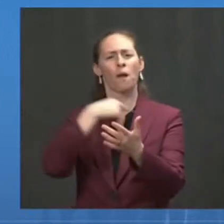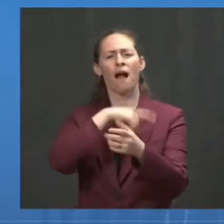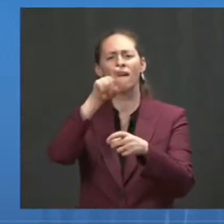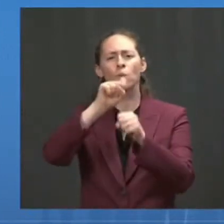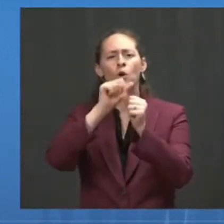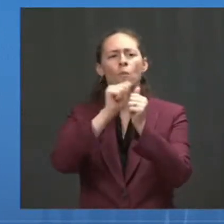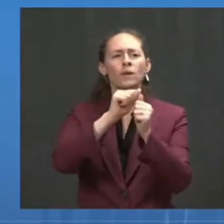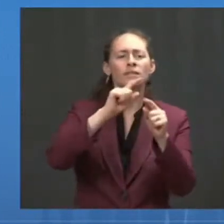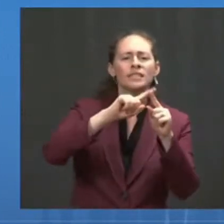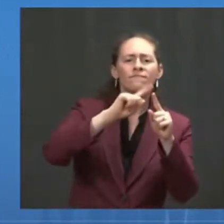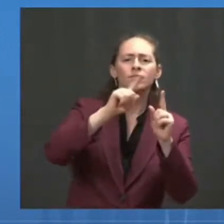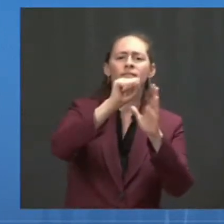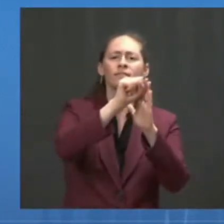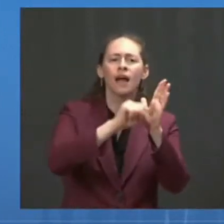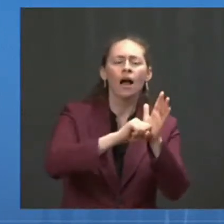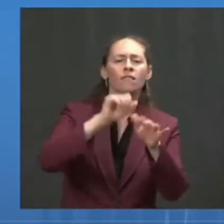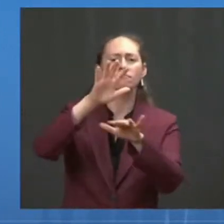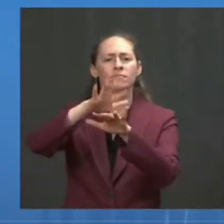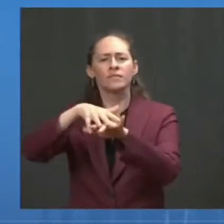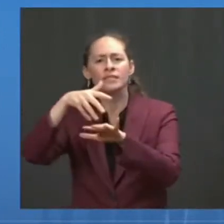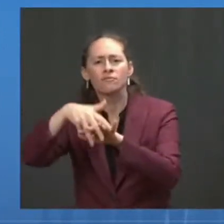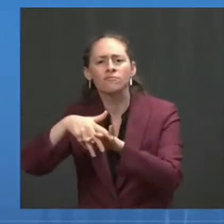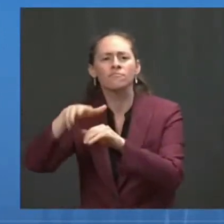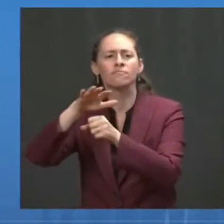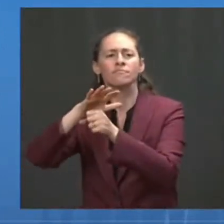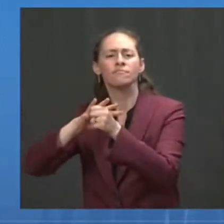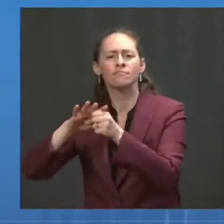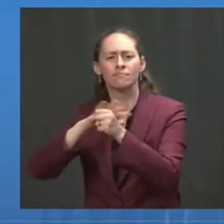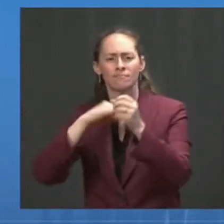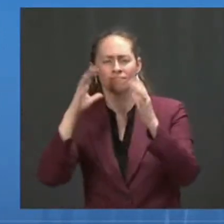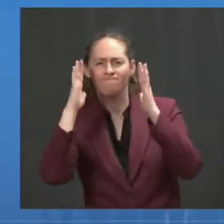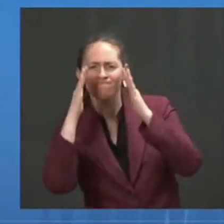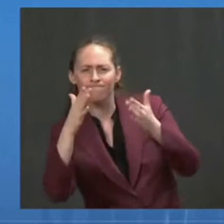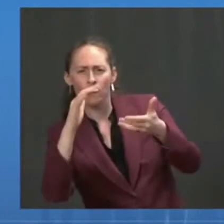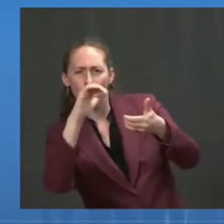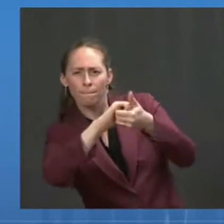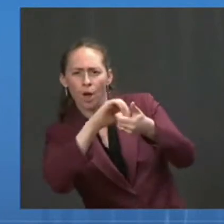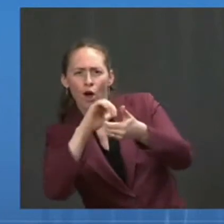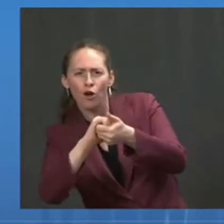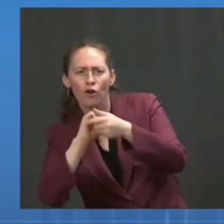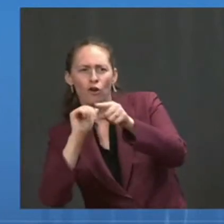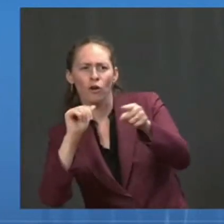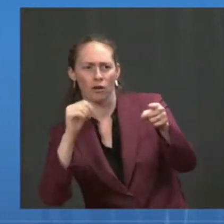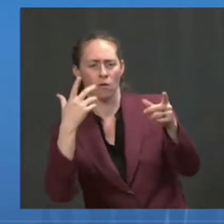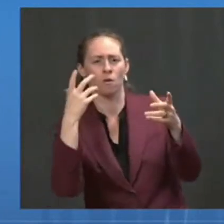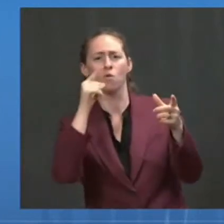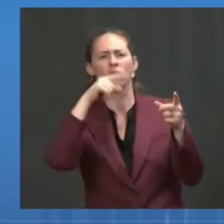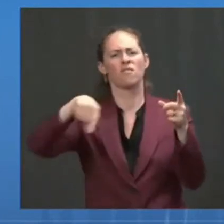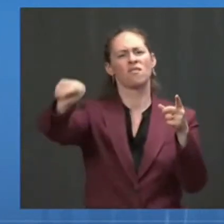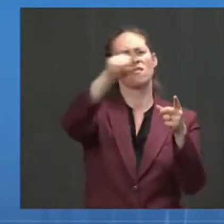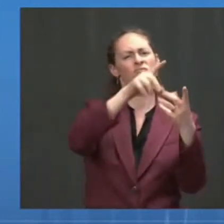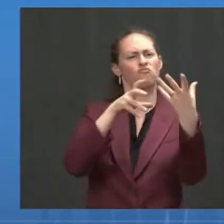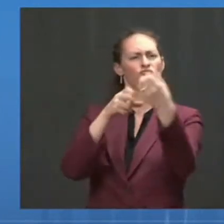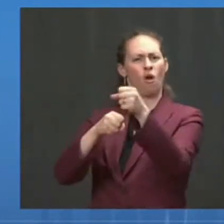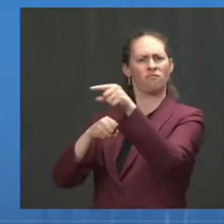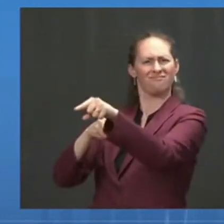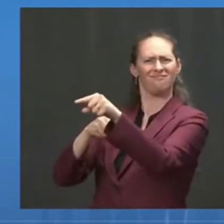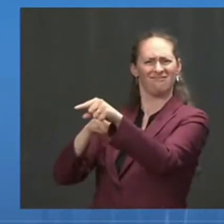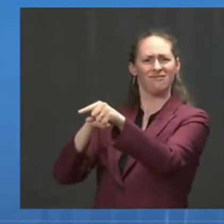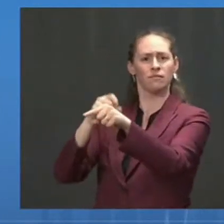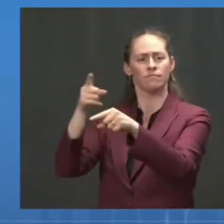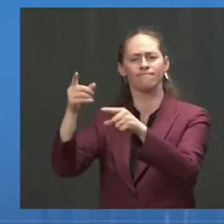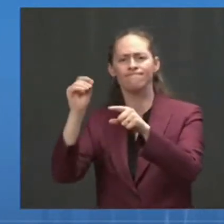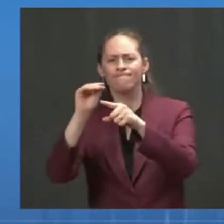cities, always centering our partnerships with faith-based and community-based organizations, supporting that trusted outreach